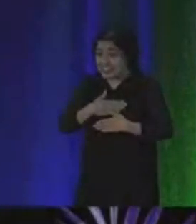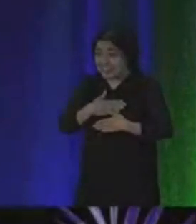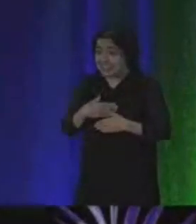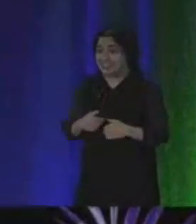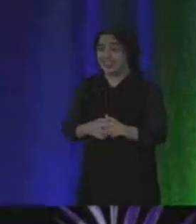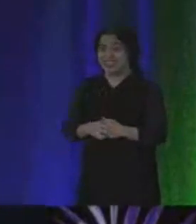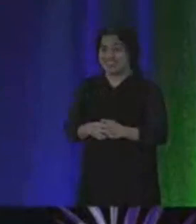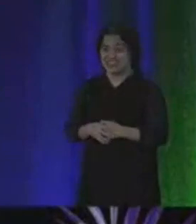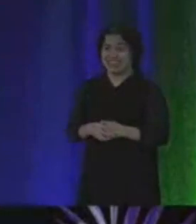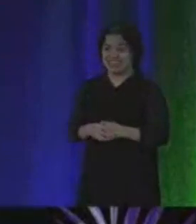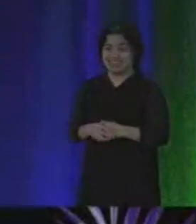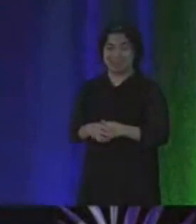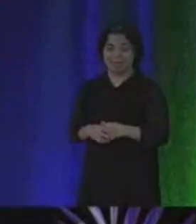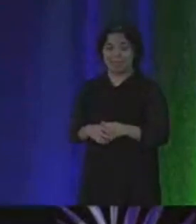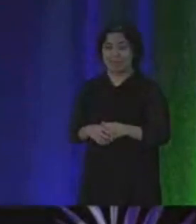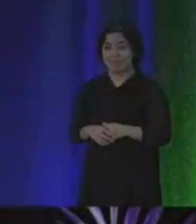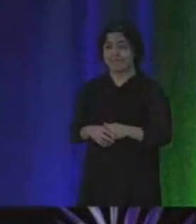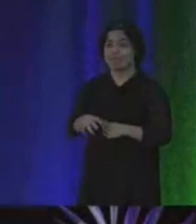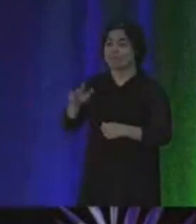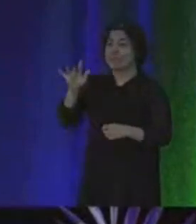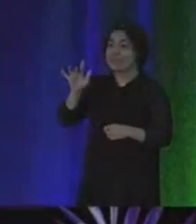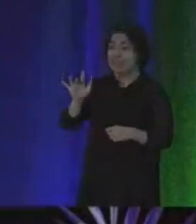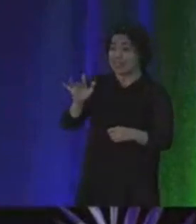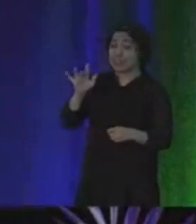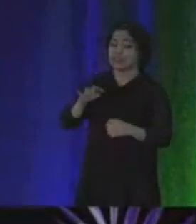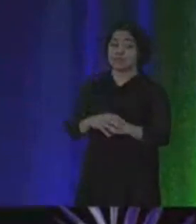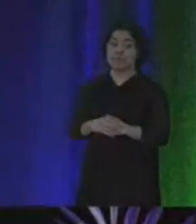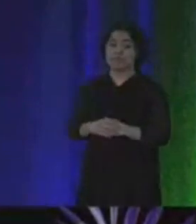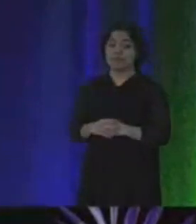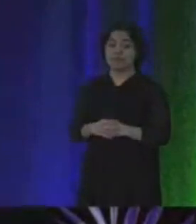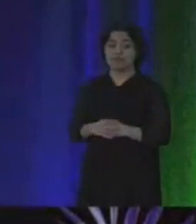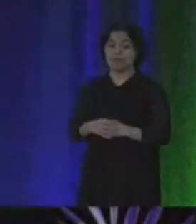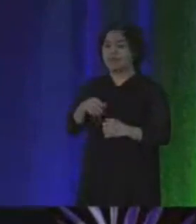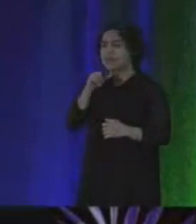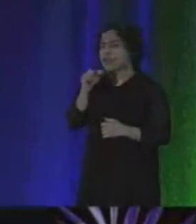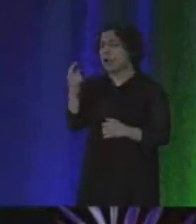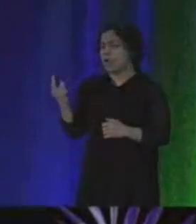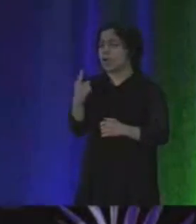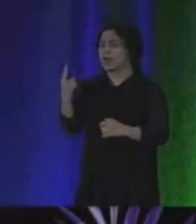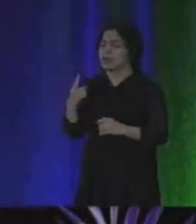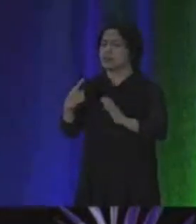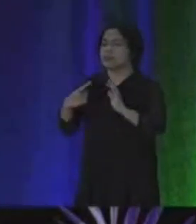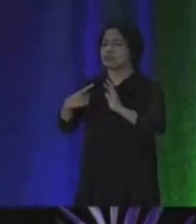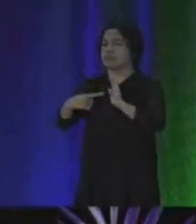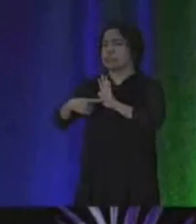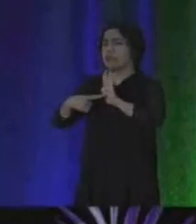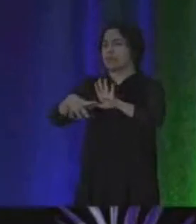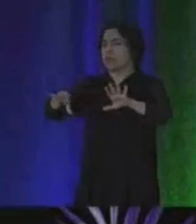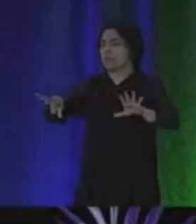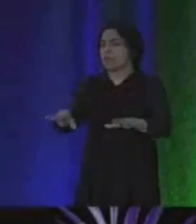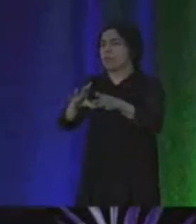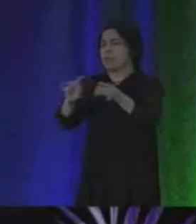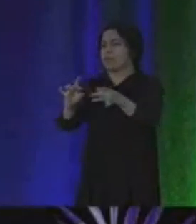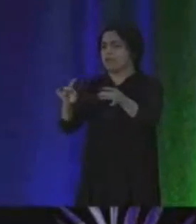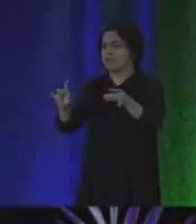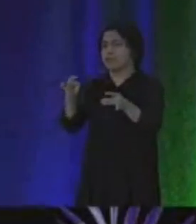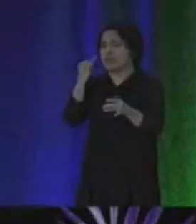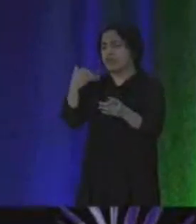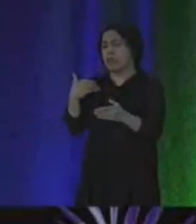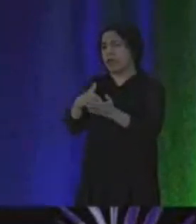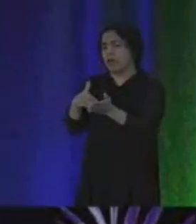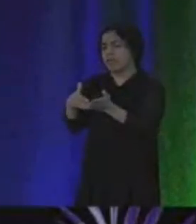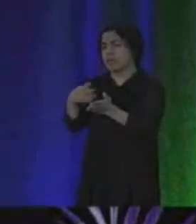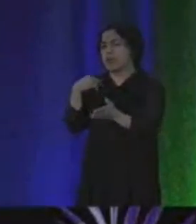Yeah, and then if you click into it, it's not always like a demo message. Most of the time, what I'm getting over a WebSocket is